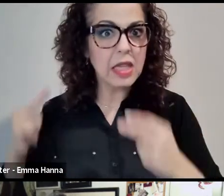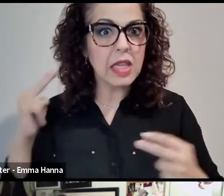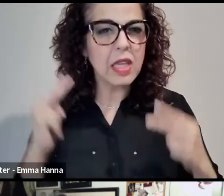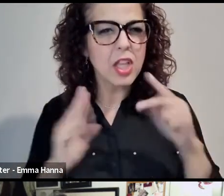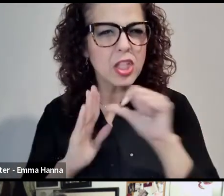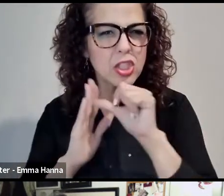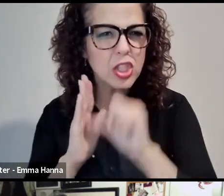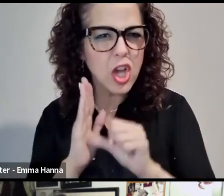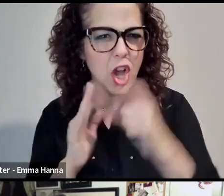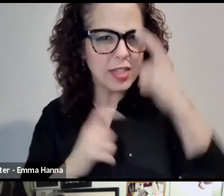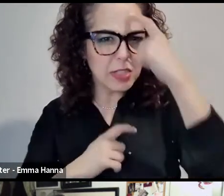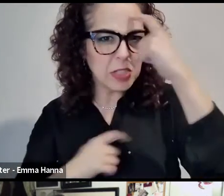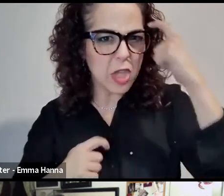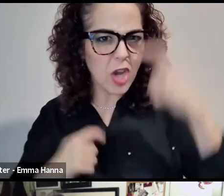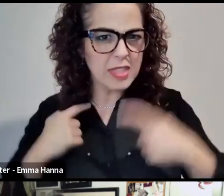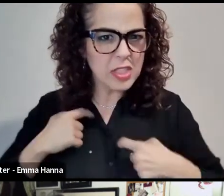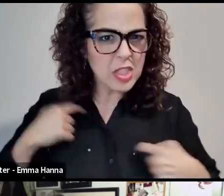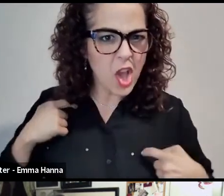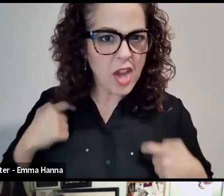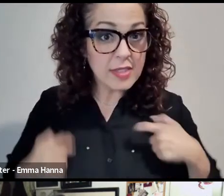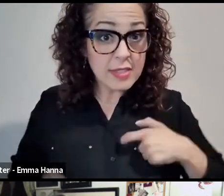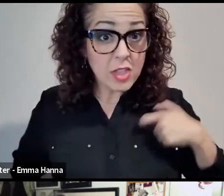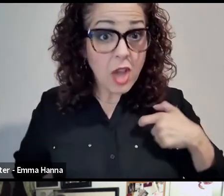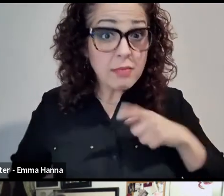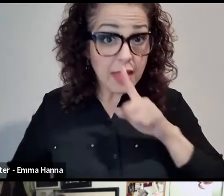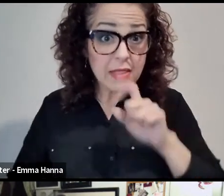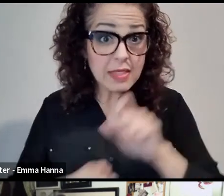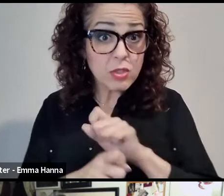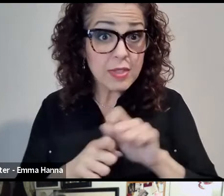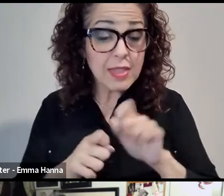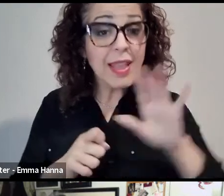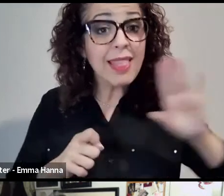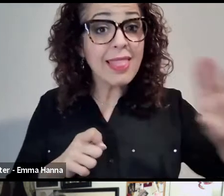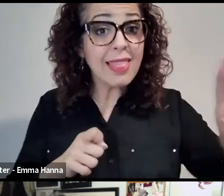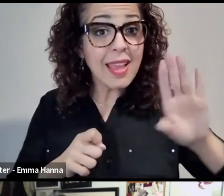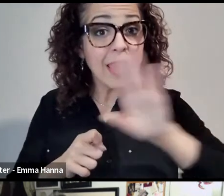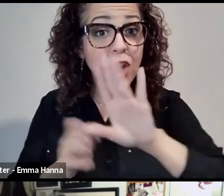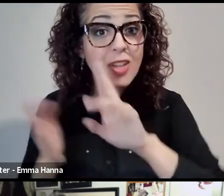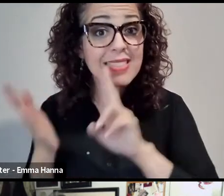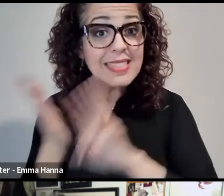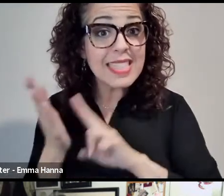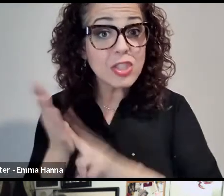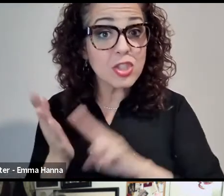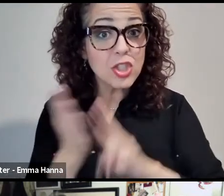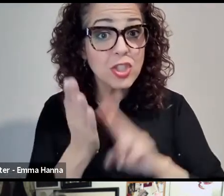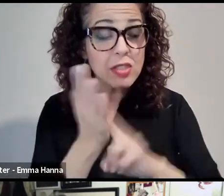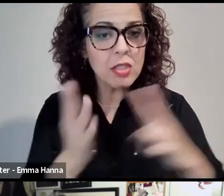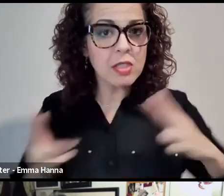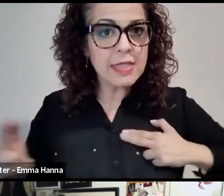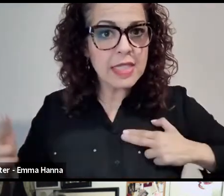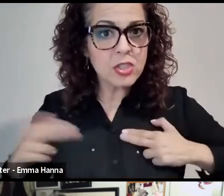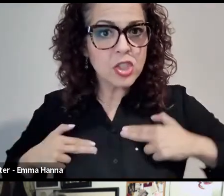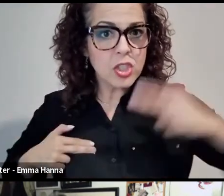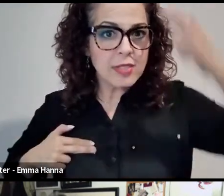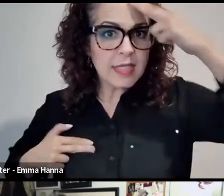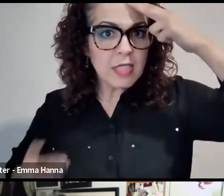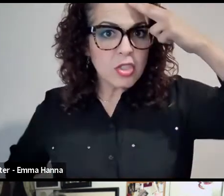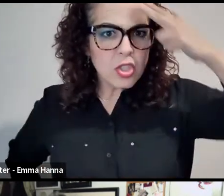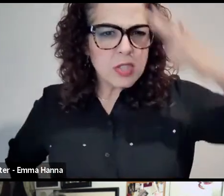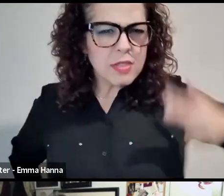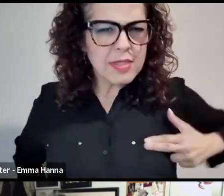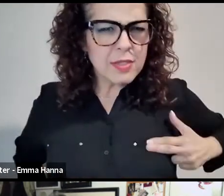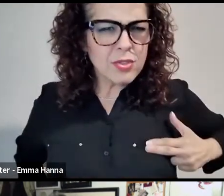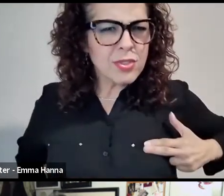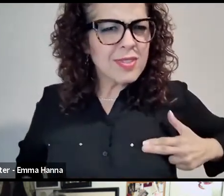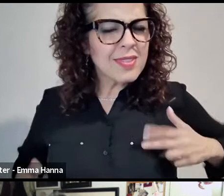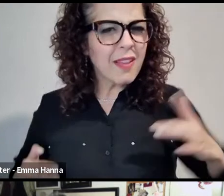sculptors, literally. And so the first level is just what it feels like to be created and